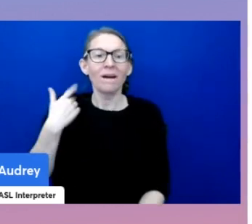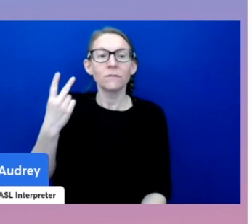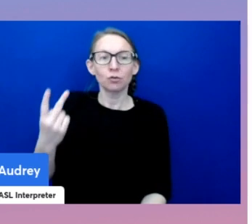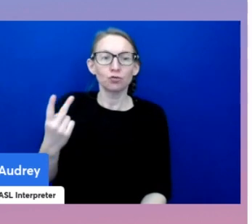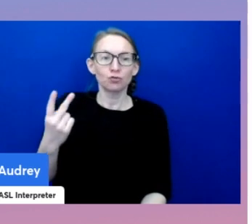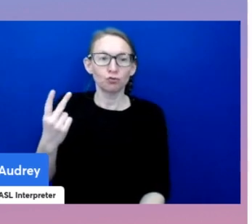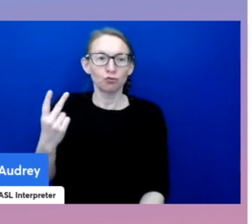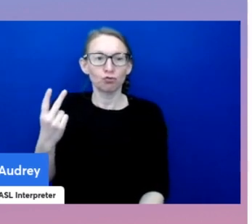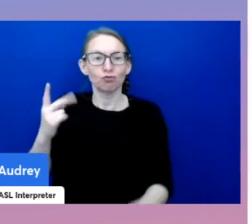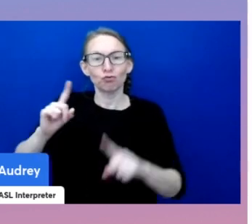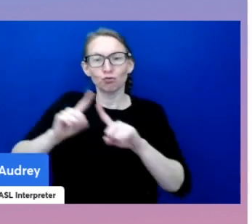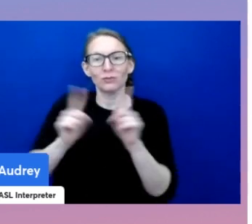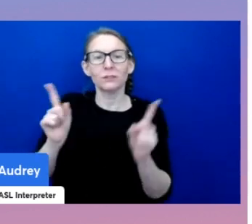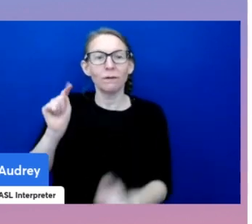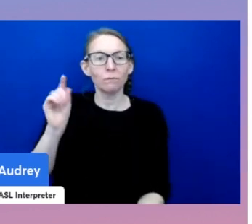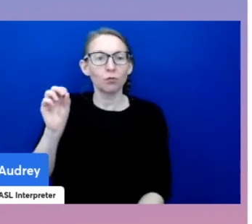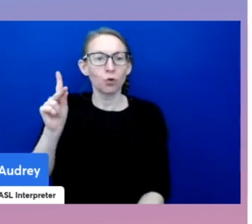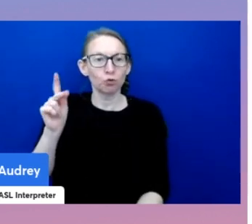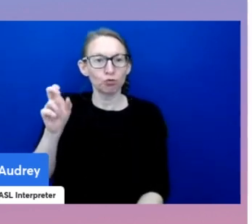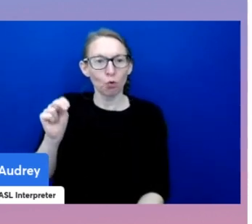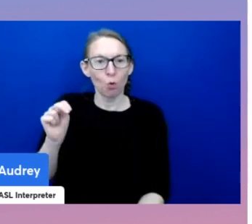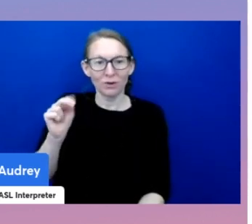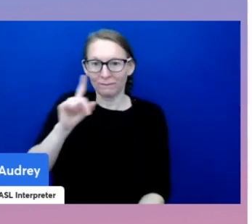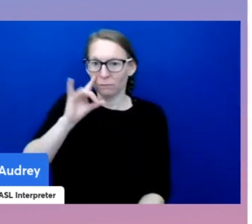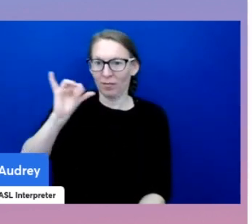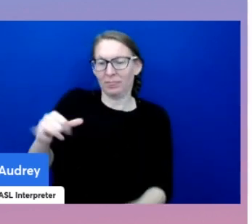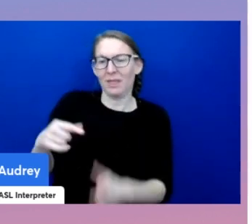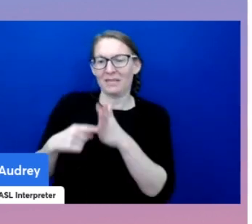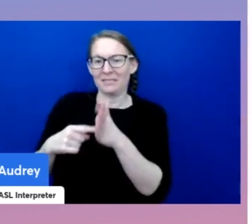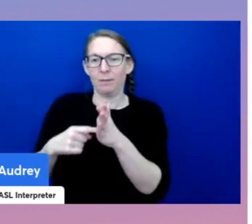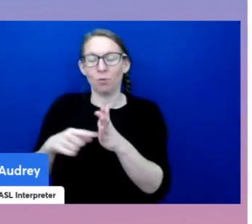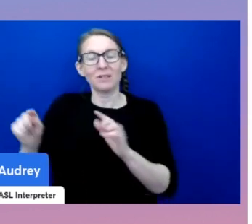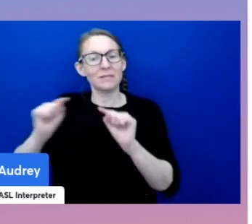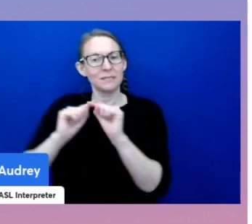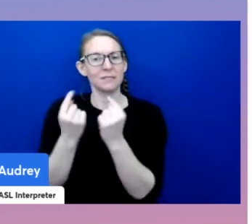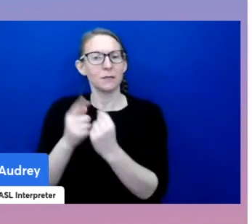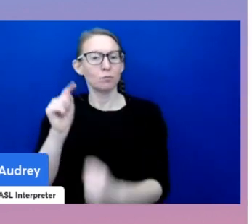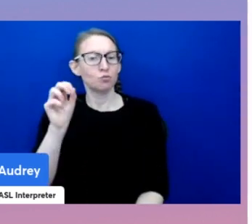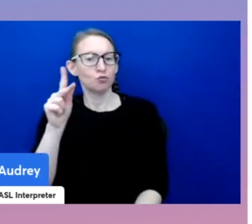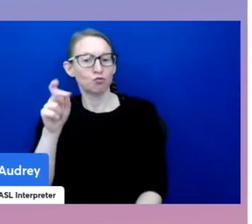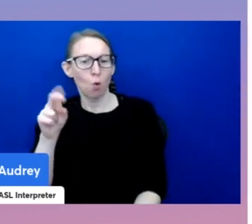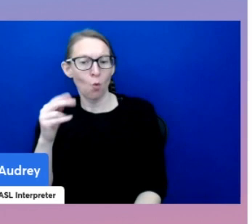we're using two different tokens for this example, a team token and an org token.